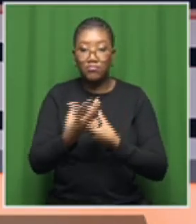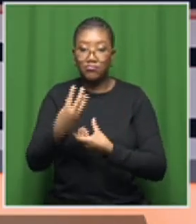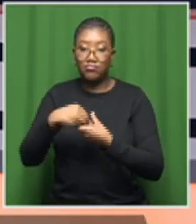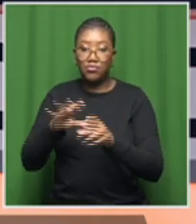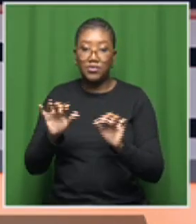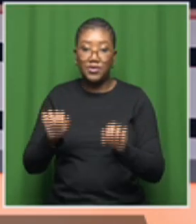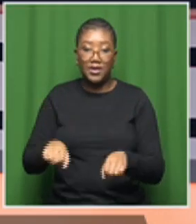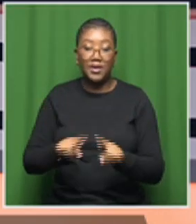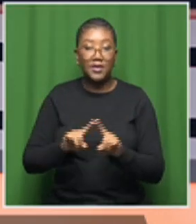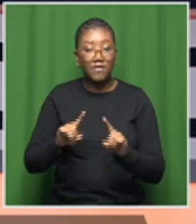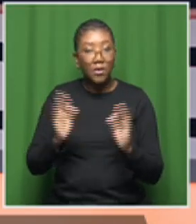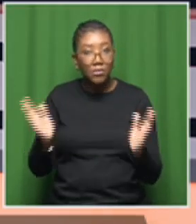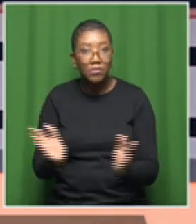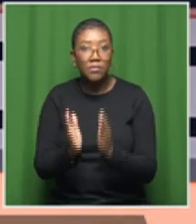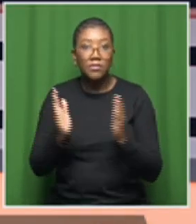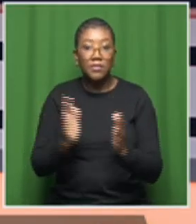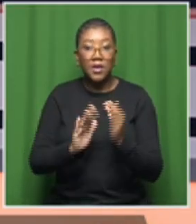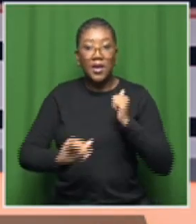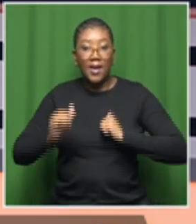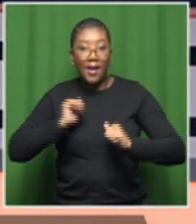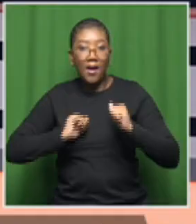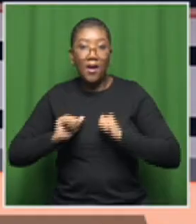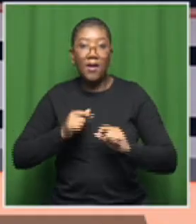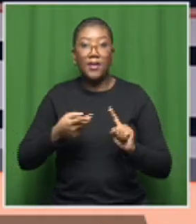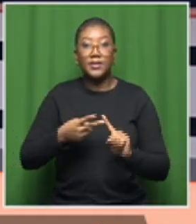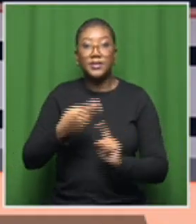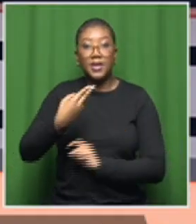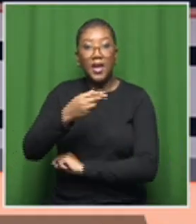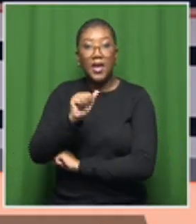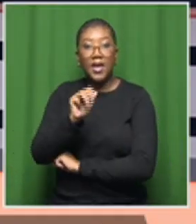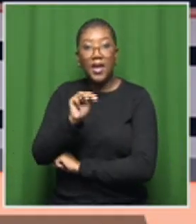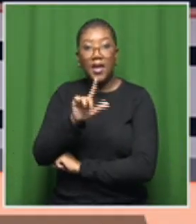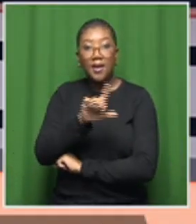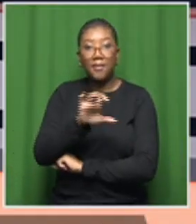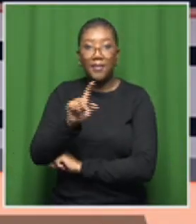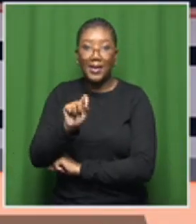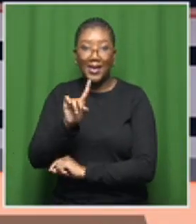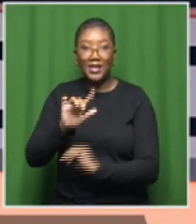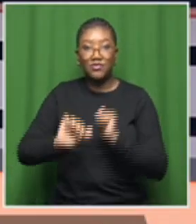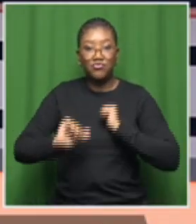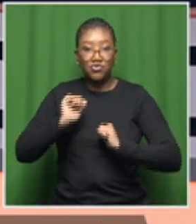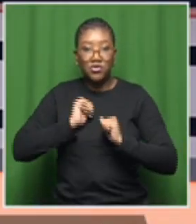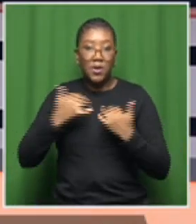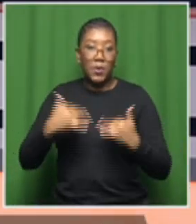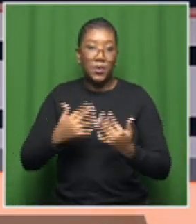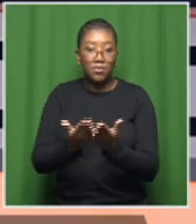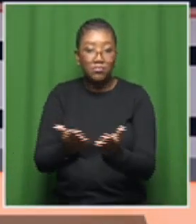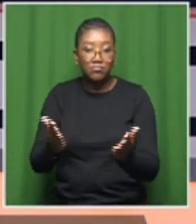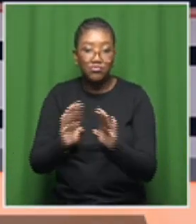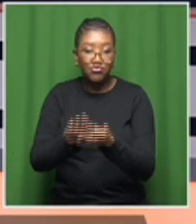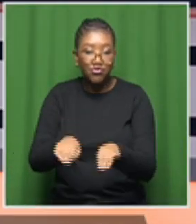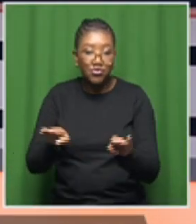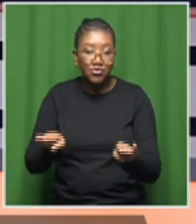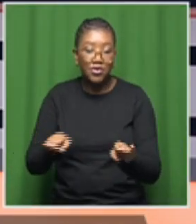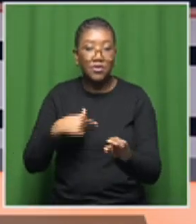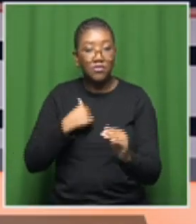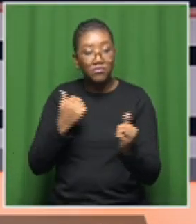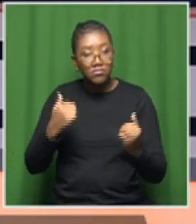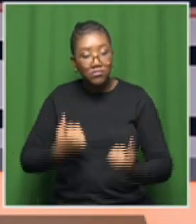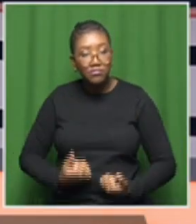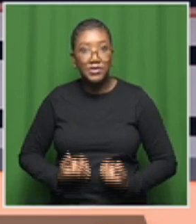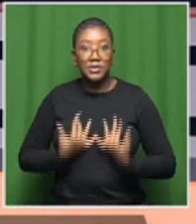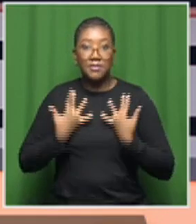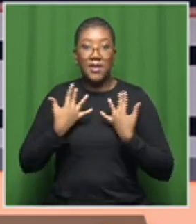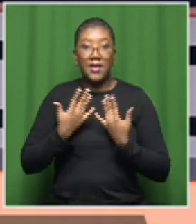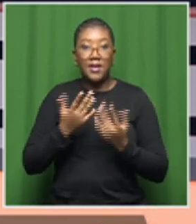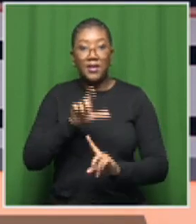arts and ensure that timeless works like Hamlet, that is currently running, of course, continues to inspire future generations. But perhaps to chat a little bit more about this, we're